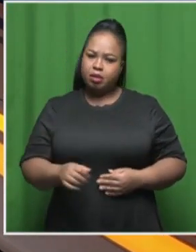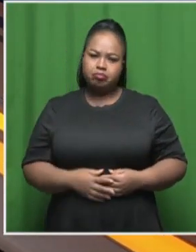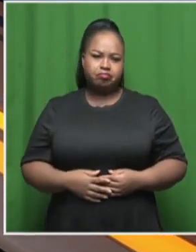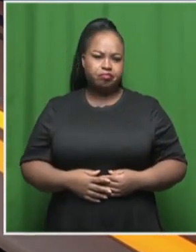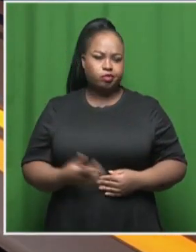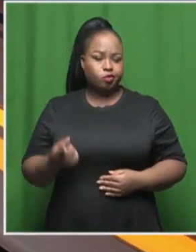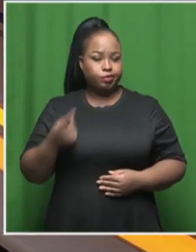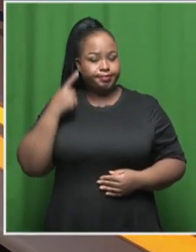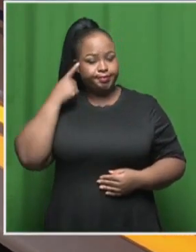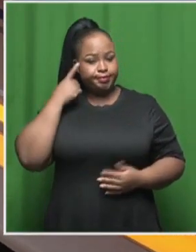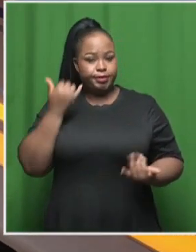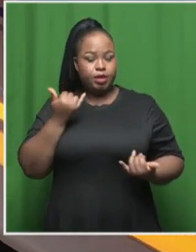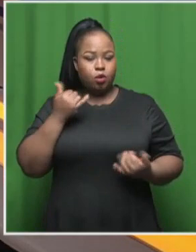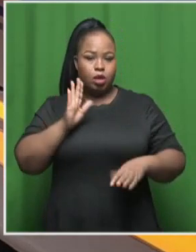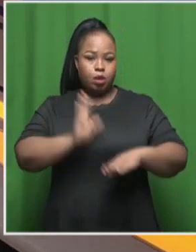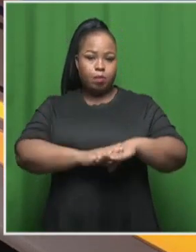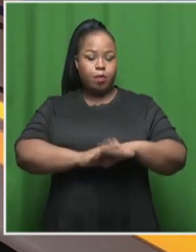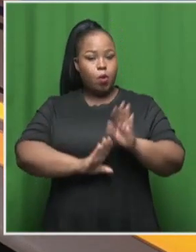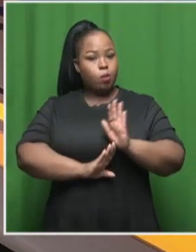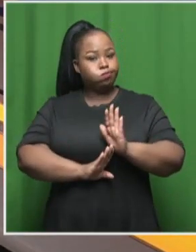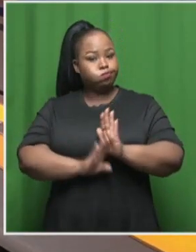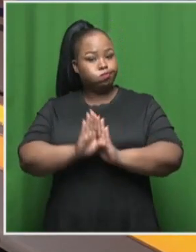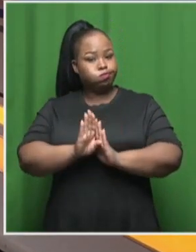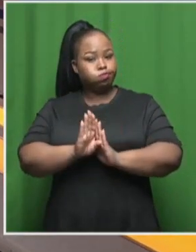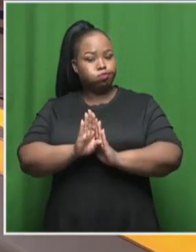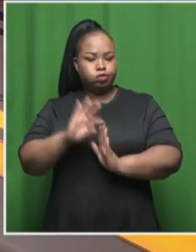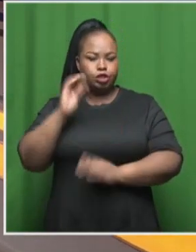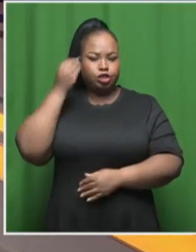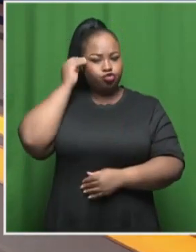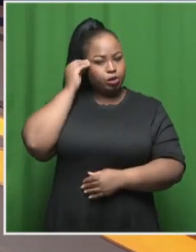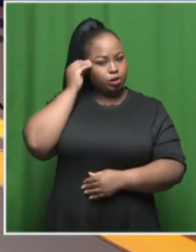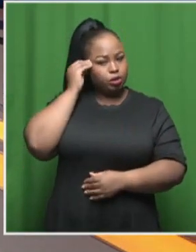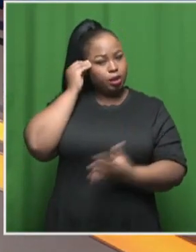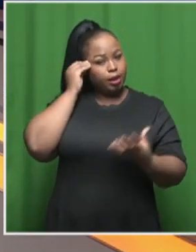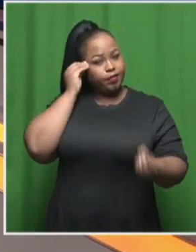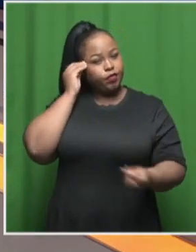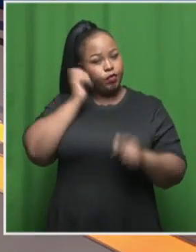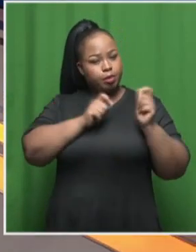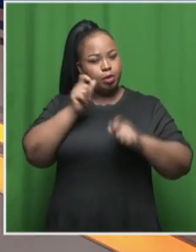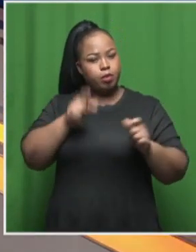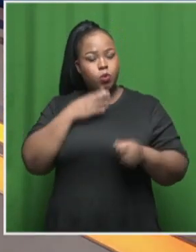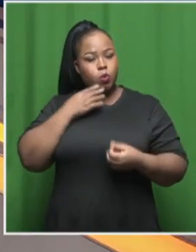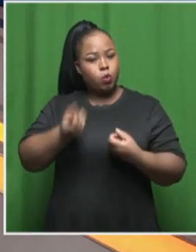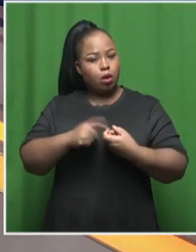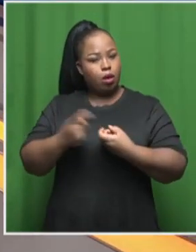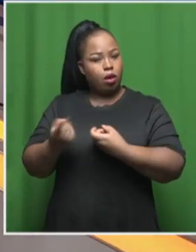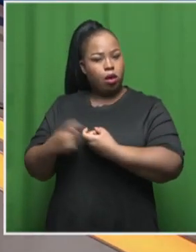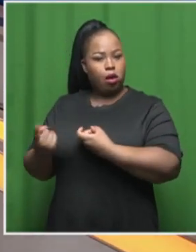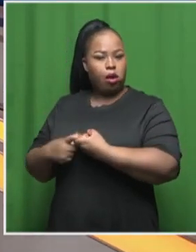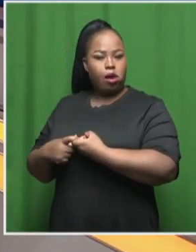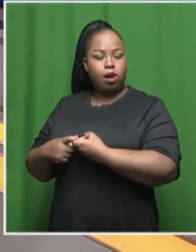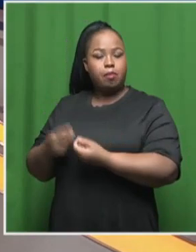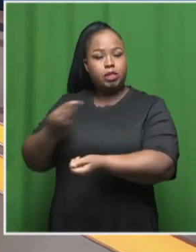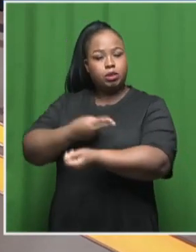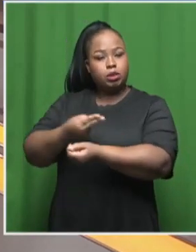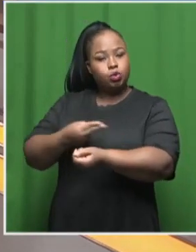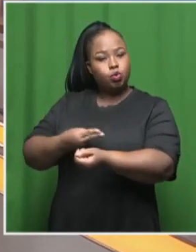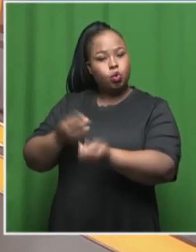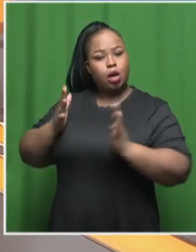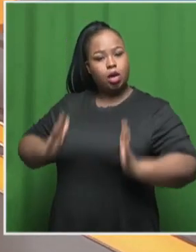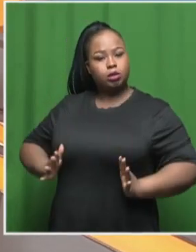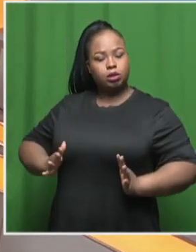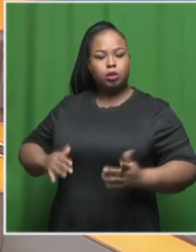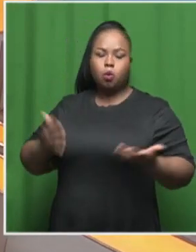seeing, you know, an uptick in terms of the level of interest in this industry, people joining this industry, both as tattoo artists or as